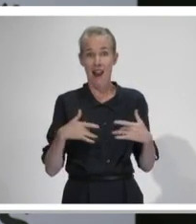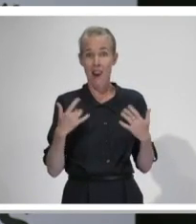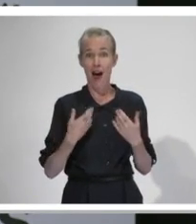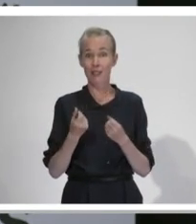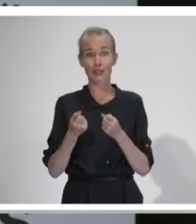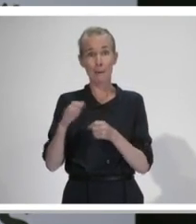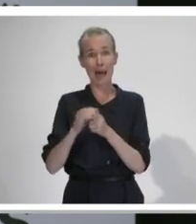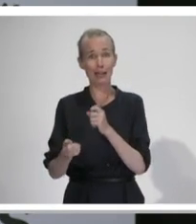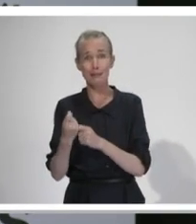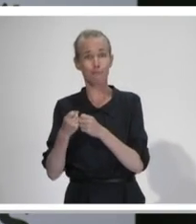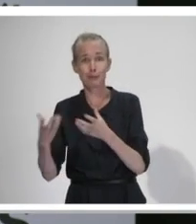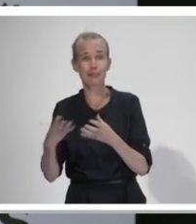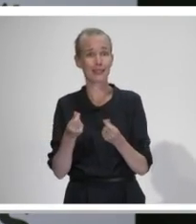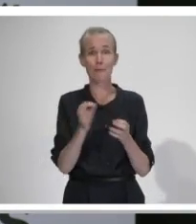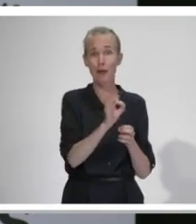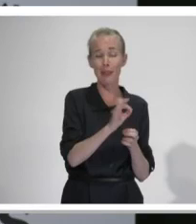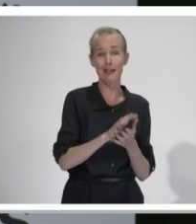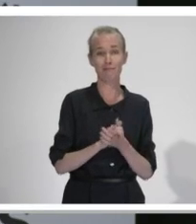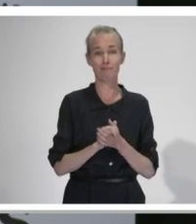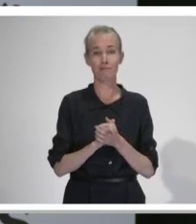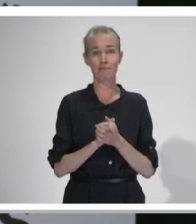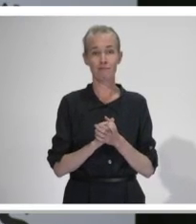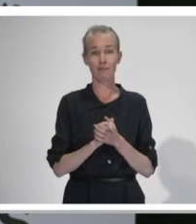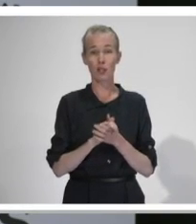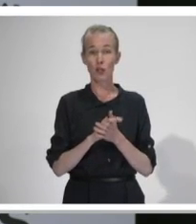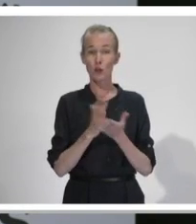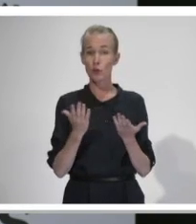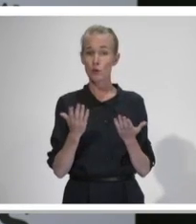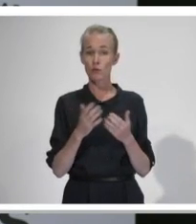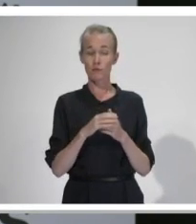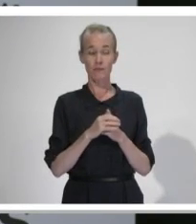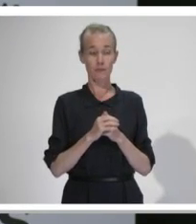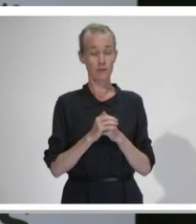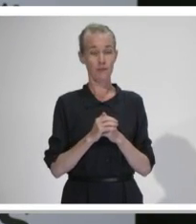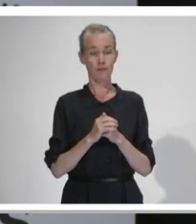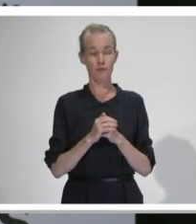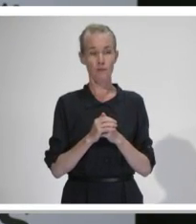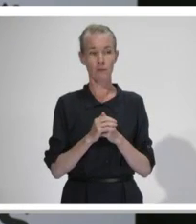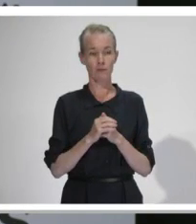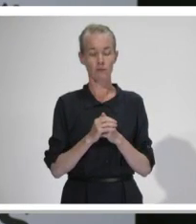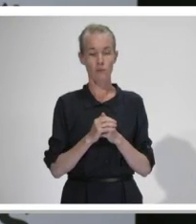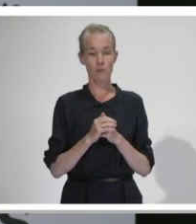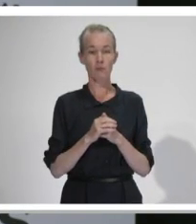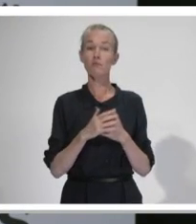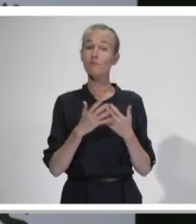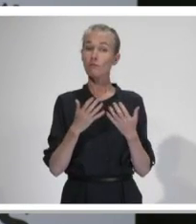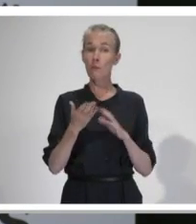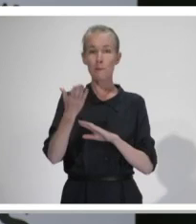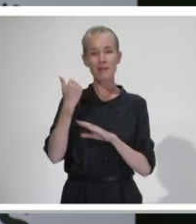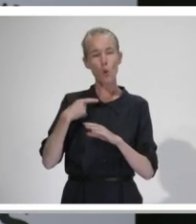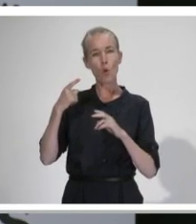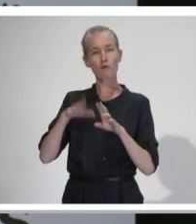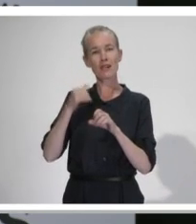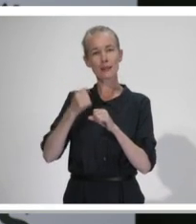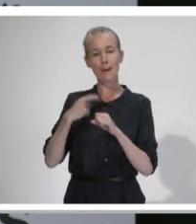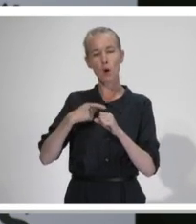our large events and functions, that you can have people from all over the country being there, and they go back to their home